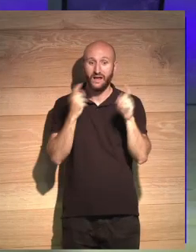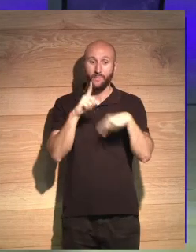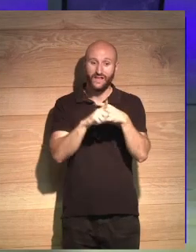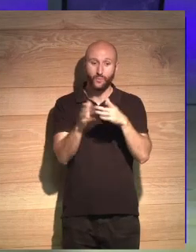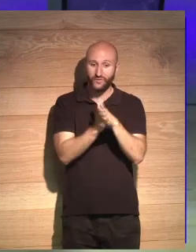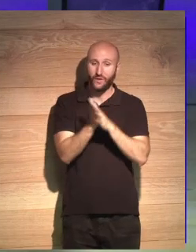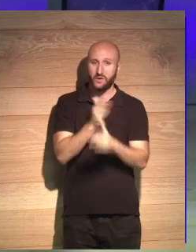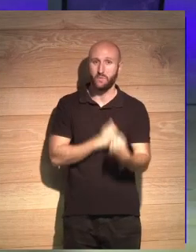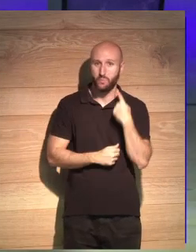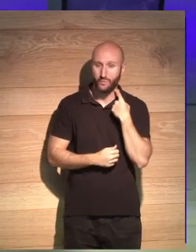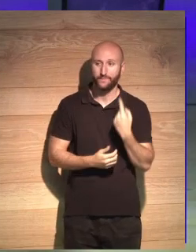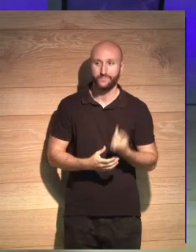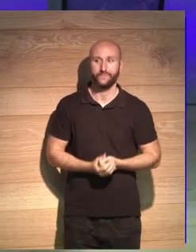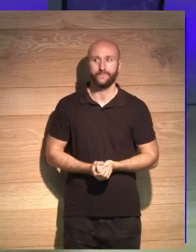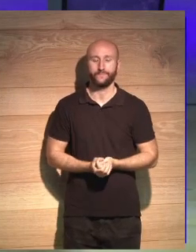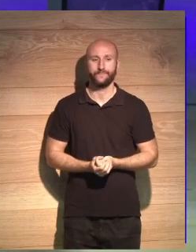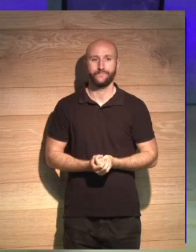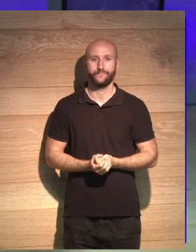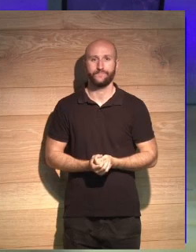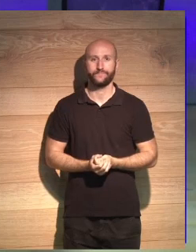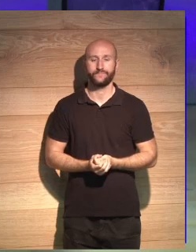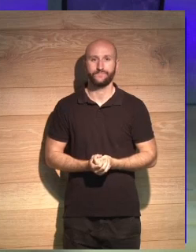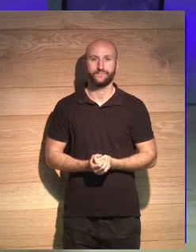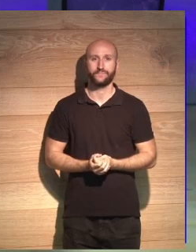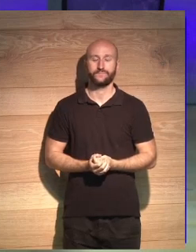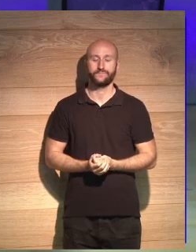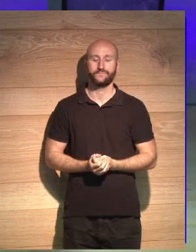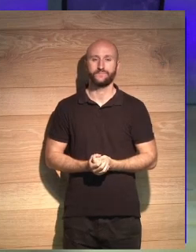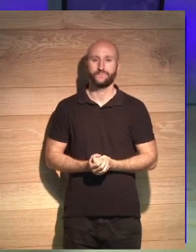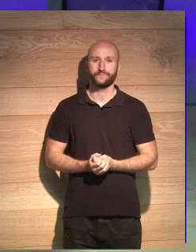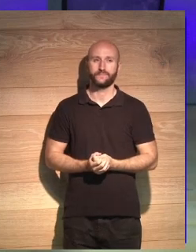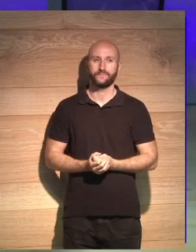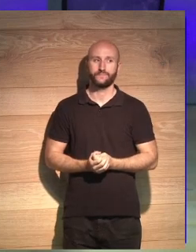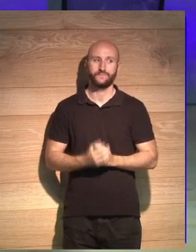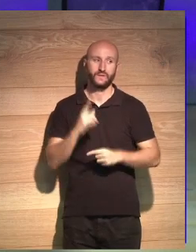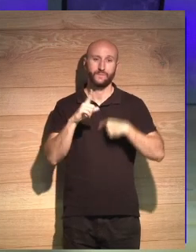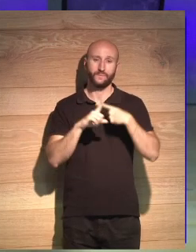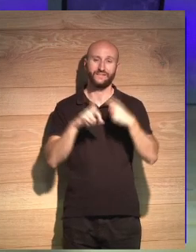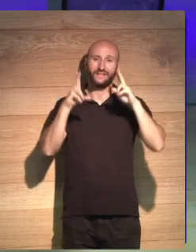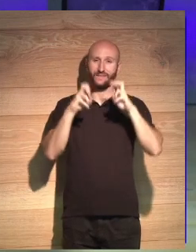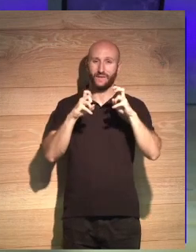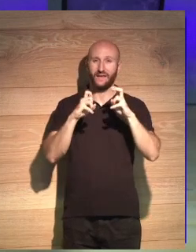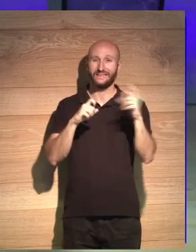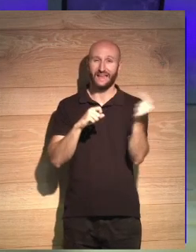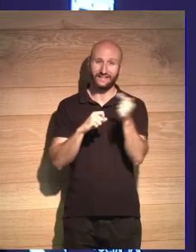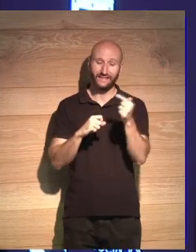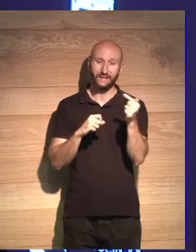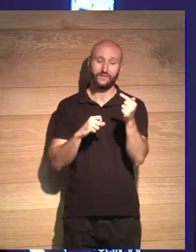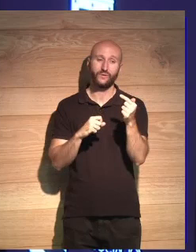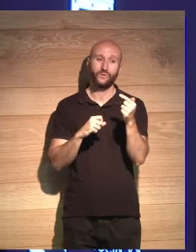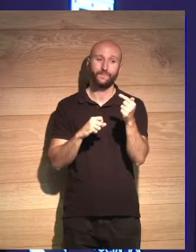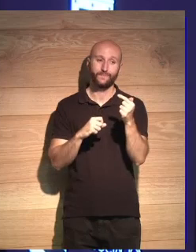entertainment, this is when they don't work, because we don't get any more motivation. And also, as for motivation, which has